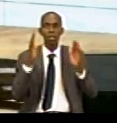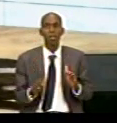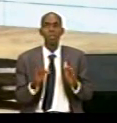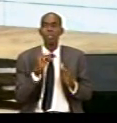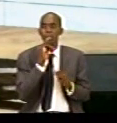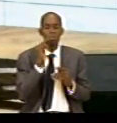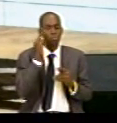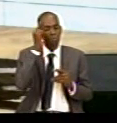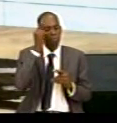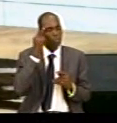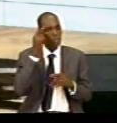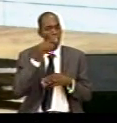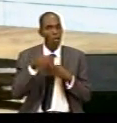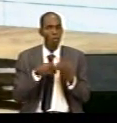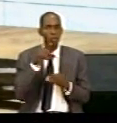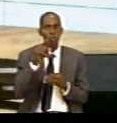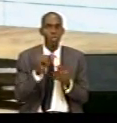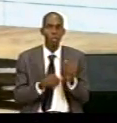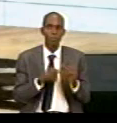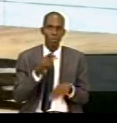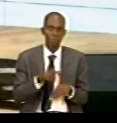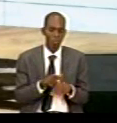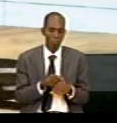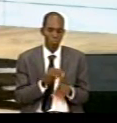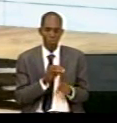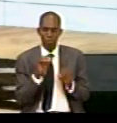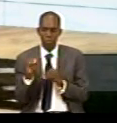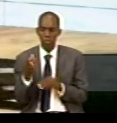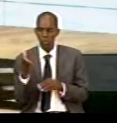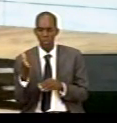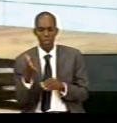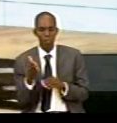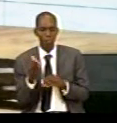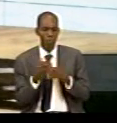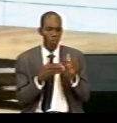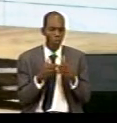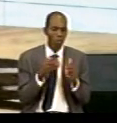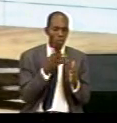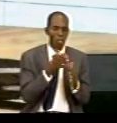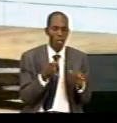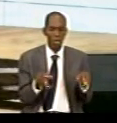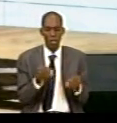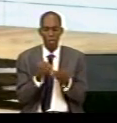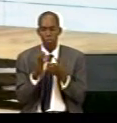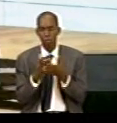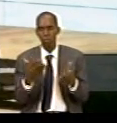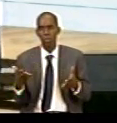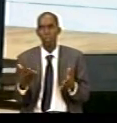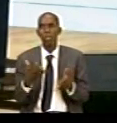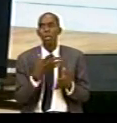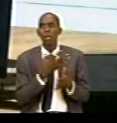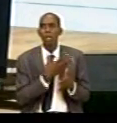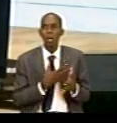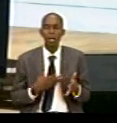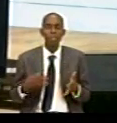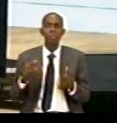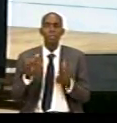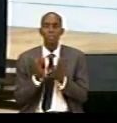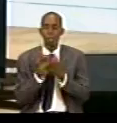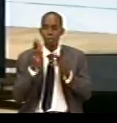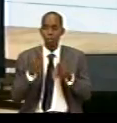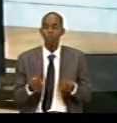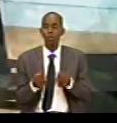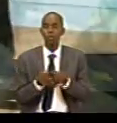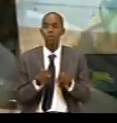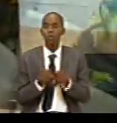you every moment. He puts this, puts that. And he happens to be a good doctor as